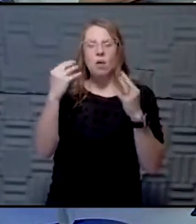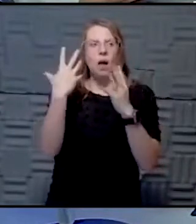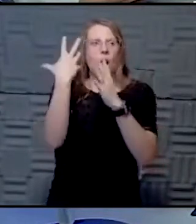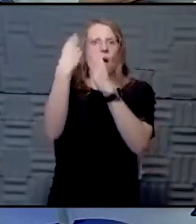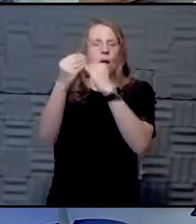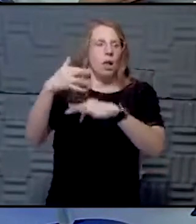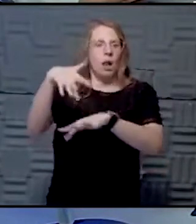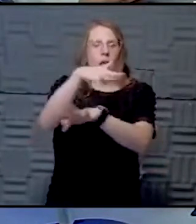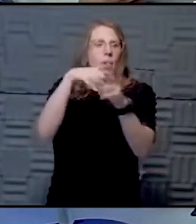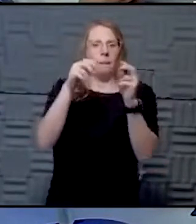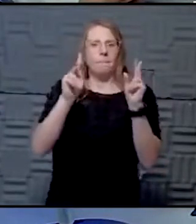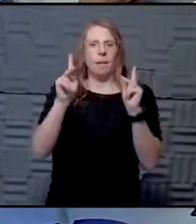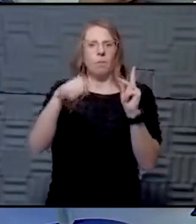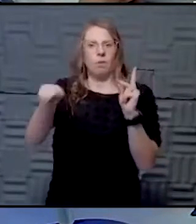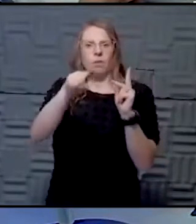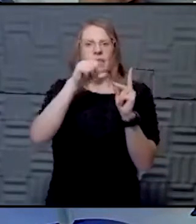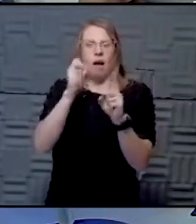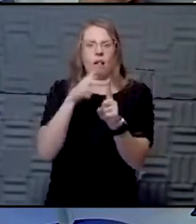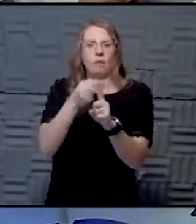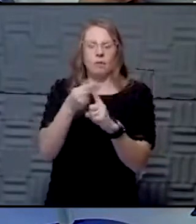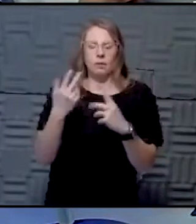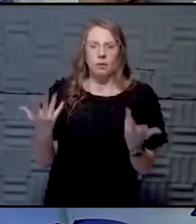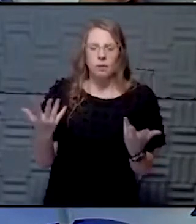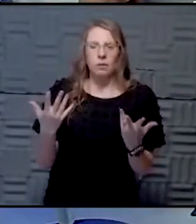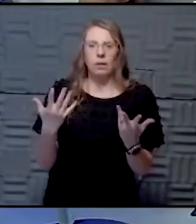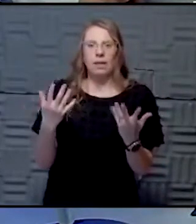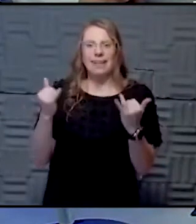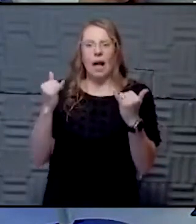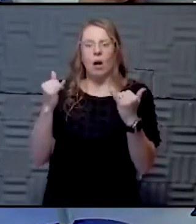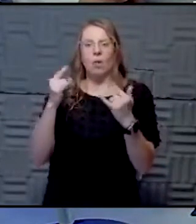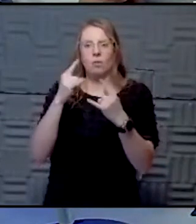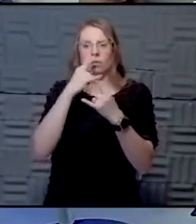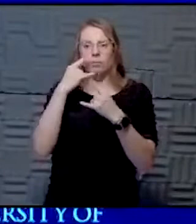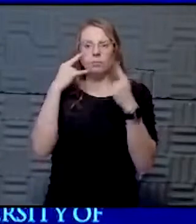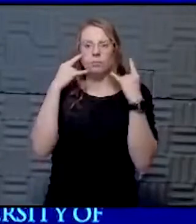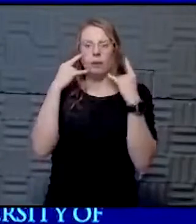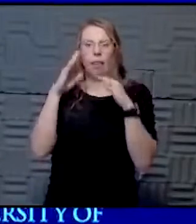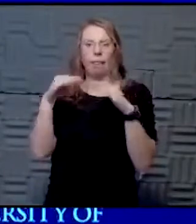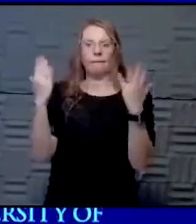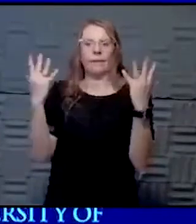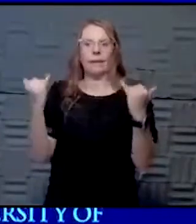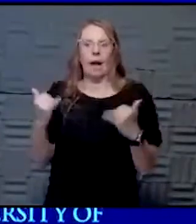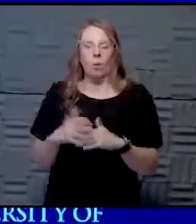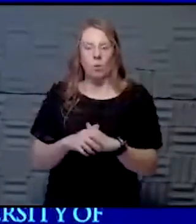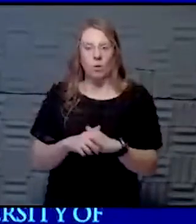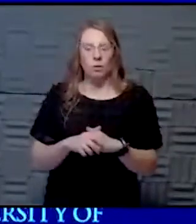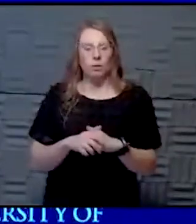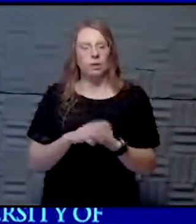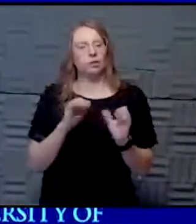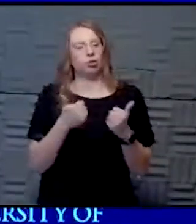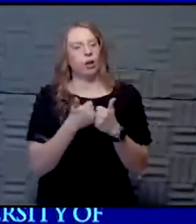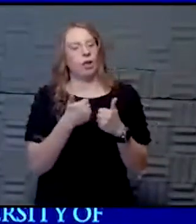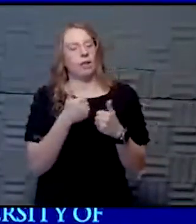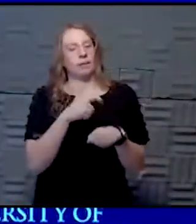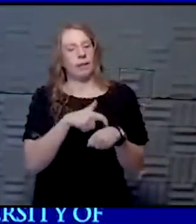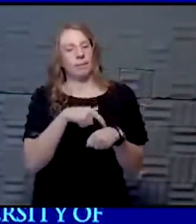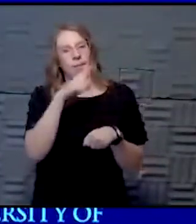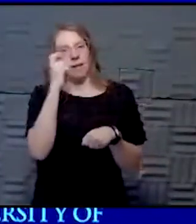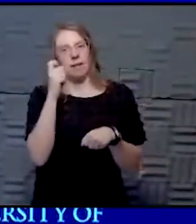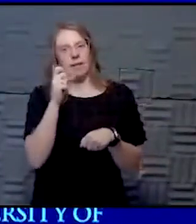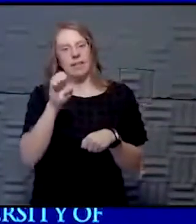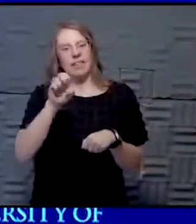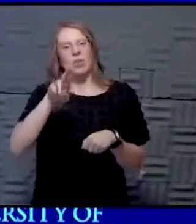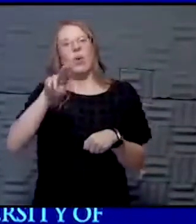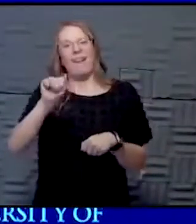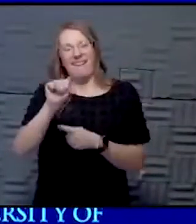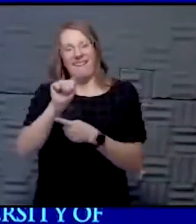in the world with people who are not, especially now that they're lifting the mandates. Yeah, it is a challenging time, and I think the issue is because it's under an early use authorization